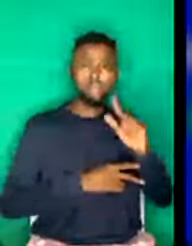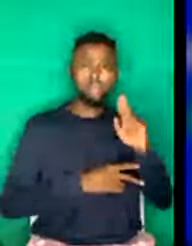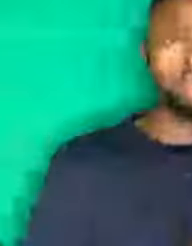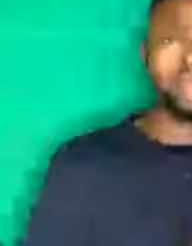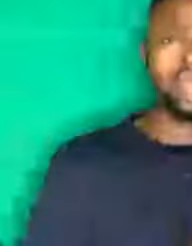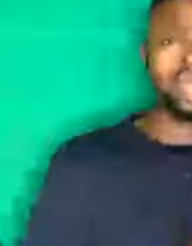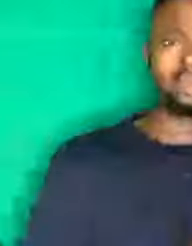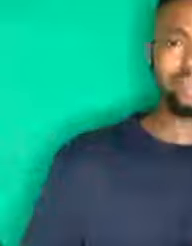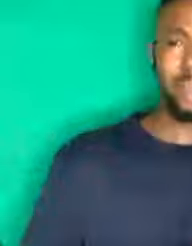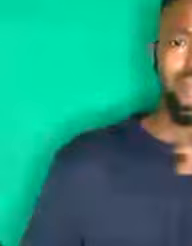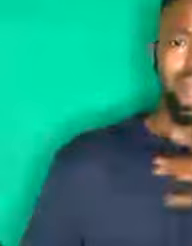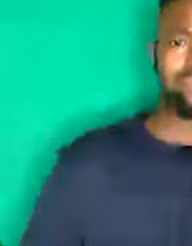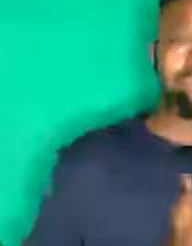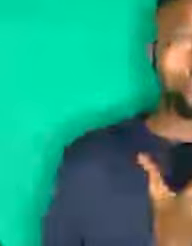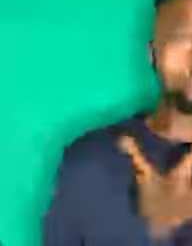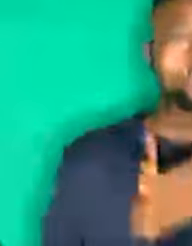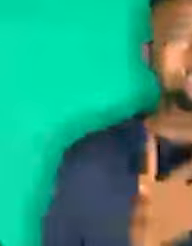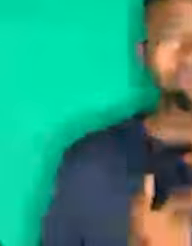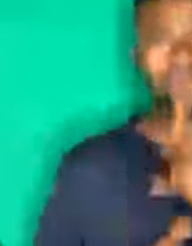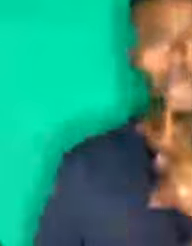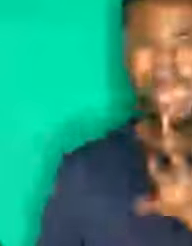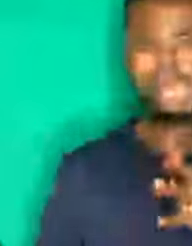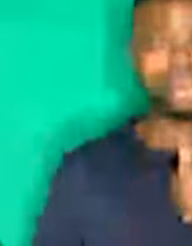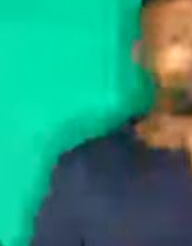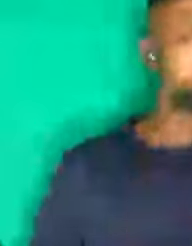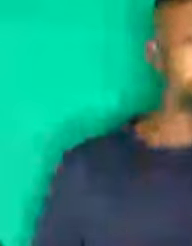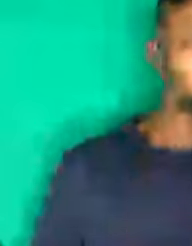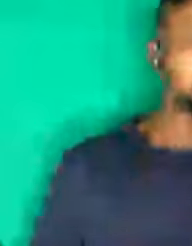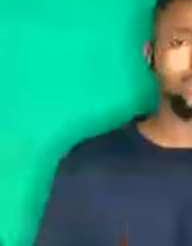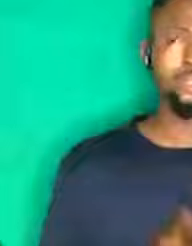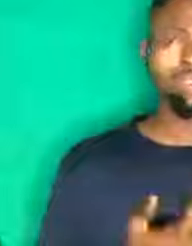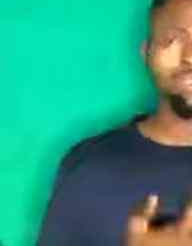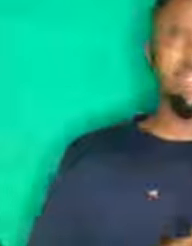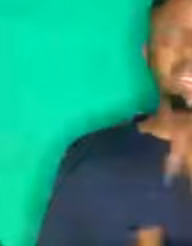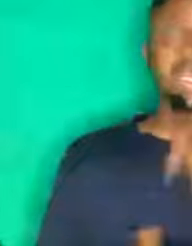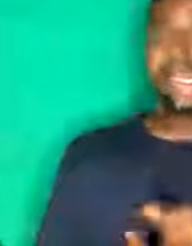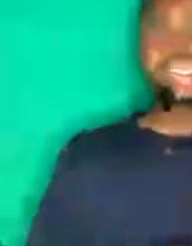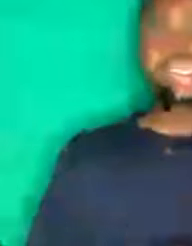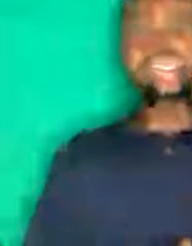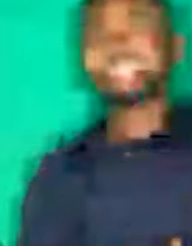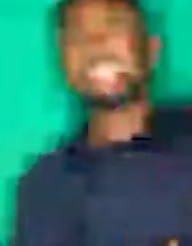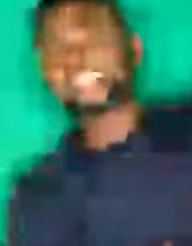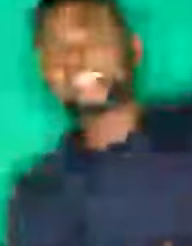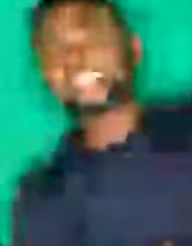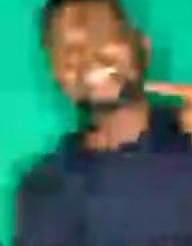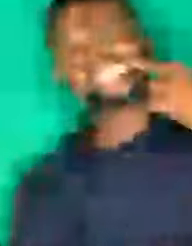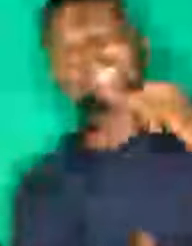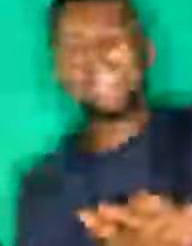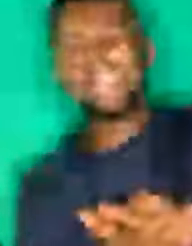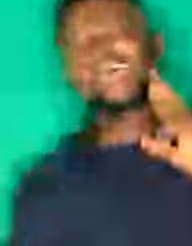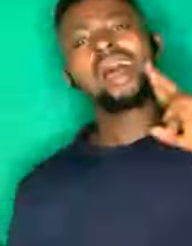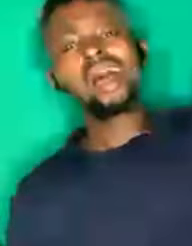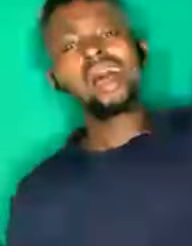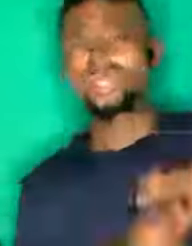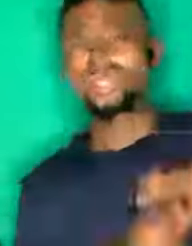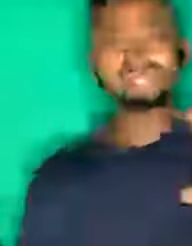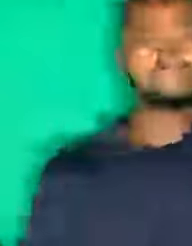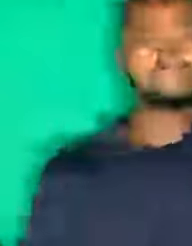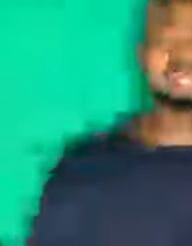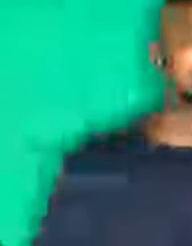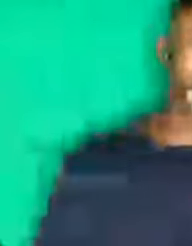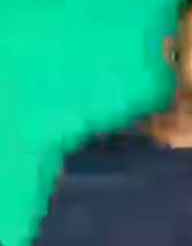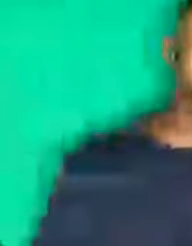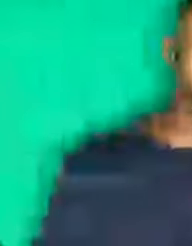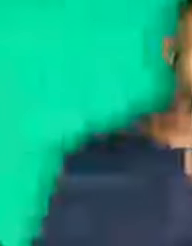Observer wants to speak, he doesn't now begin to say, she said her name is. No, to me it's irritating,